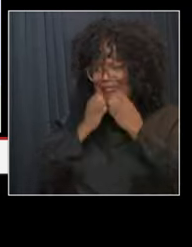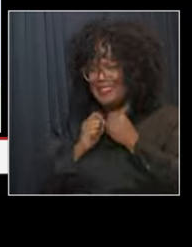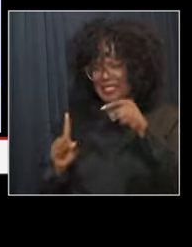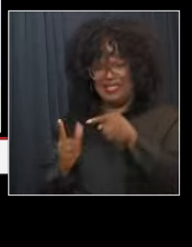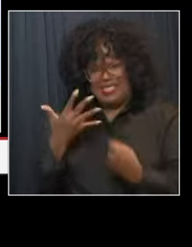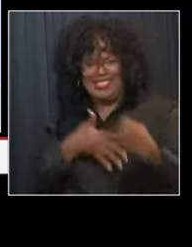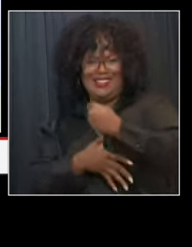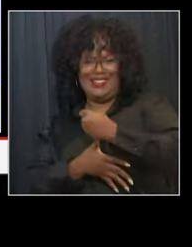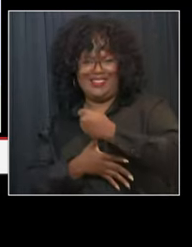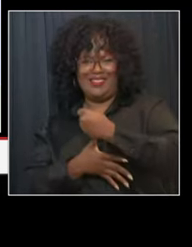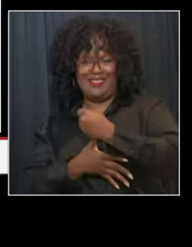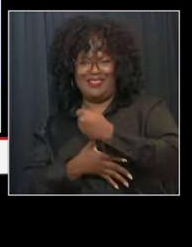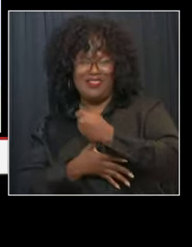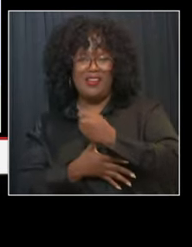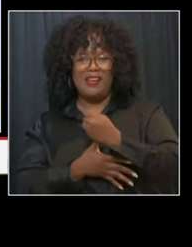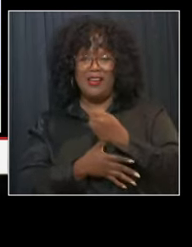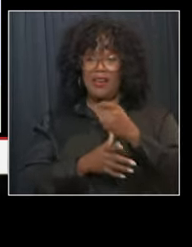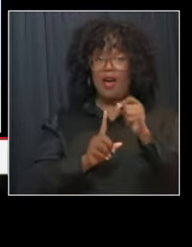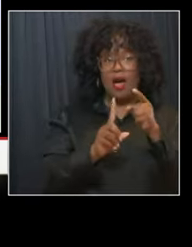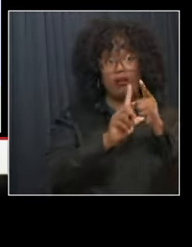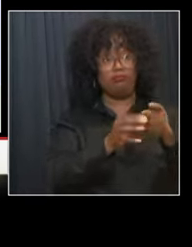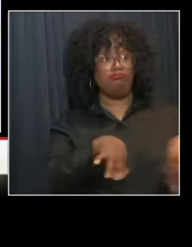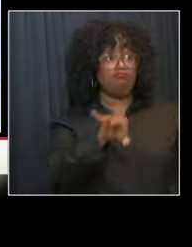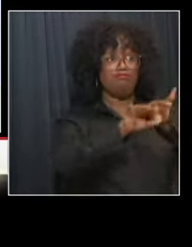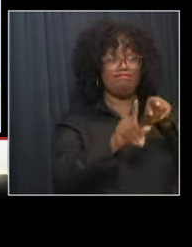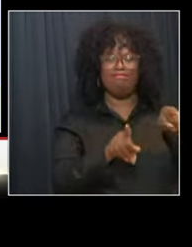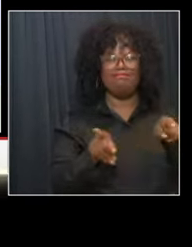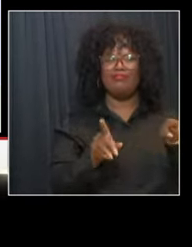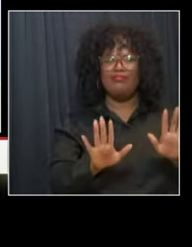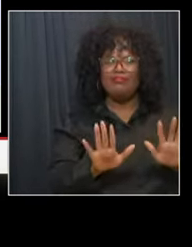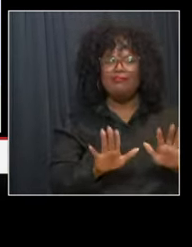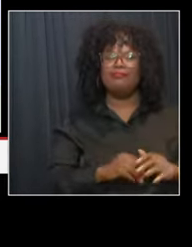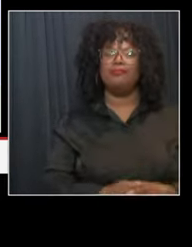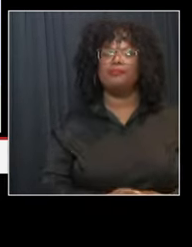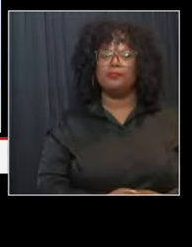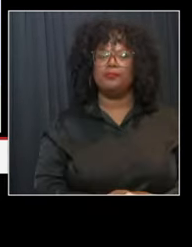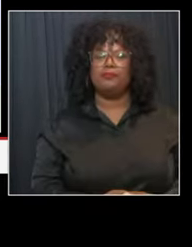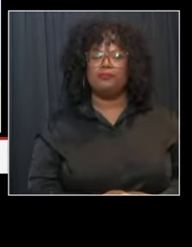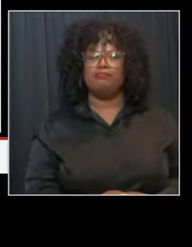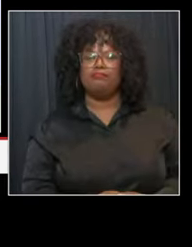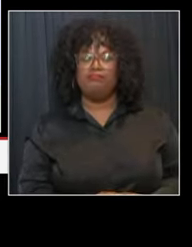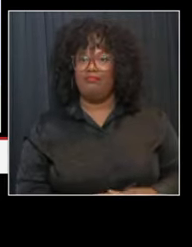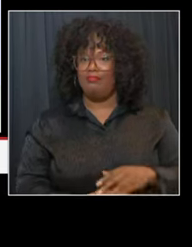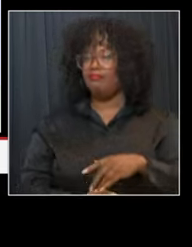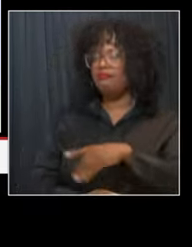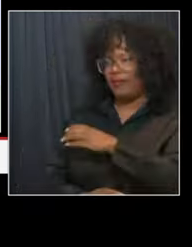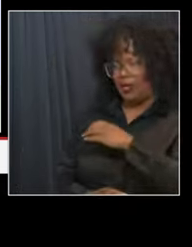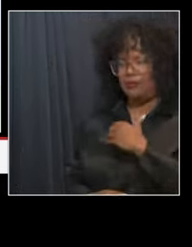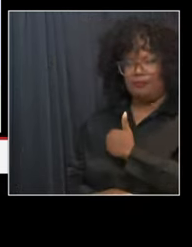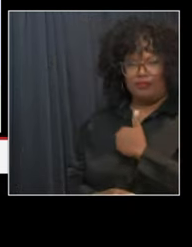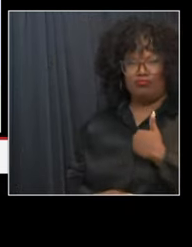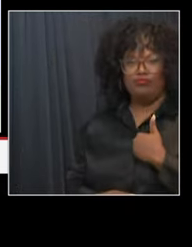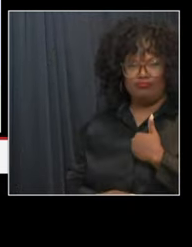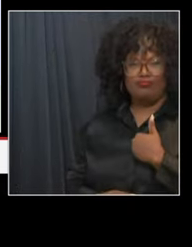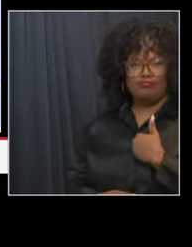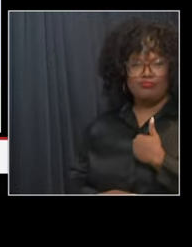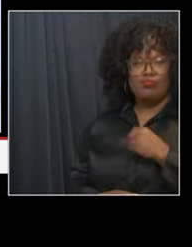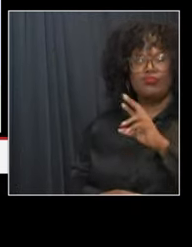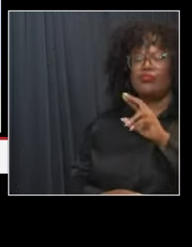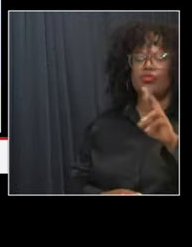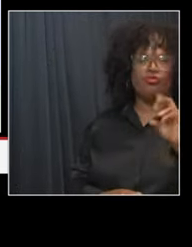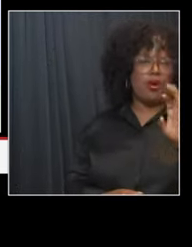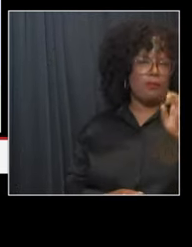mission critical. I guess I'll wrap up by saying in the budget last year, one of the things I pushed very hard for was a